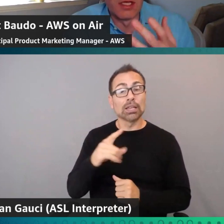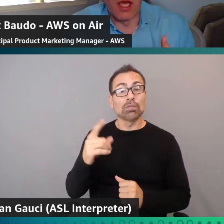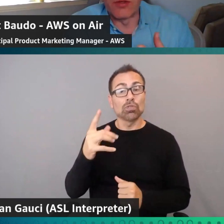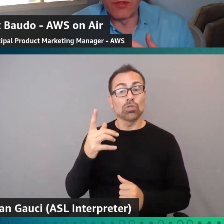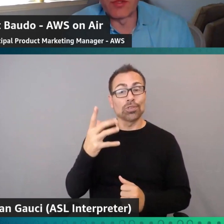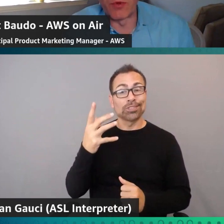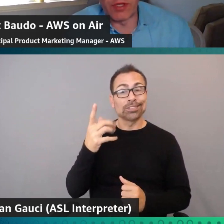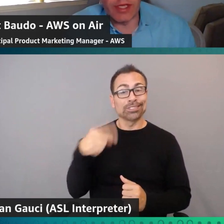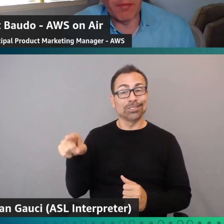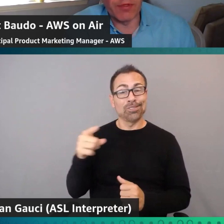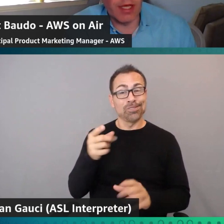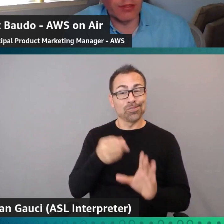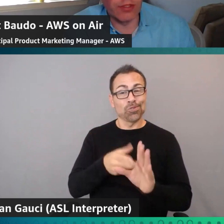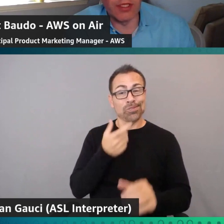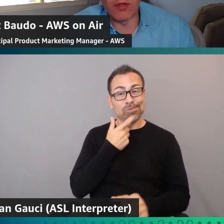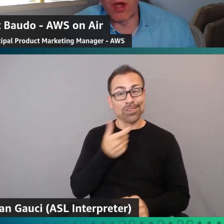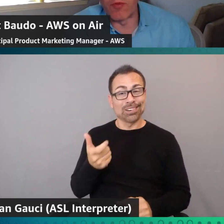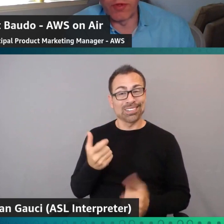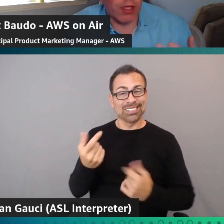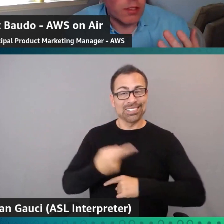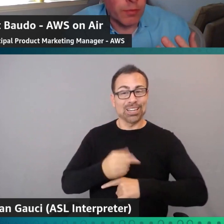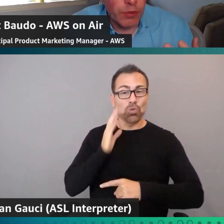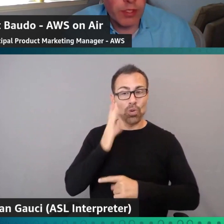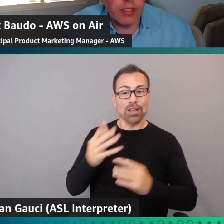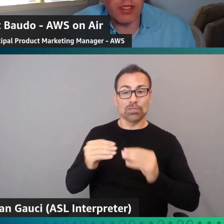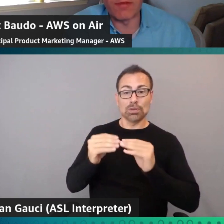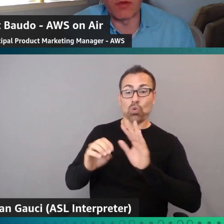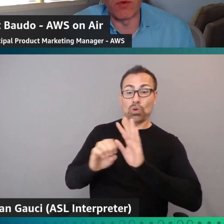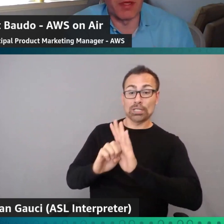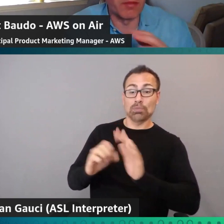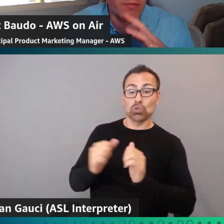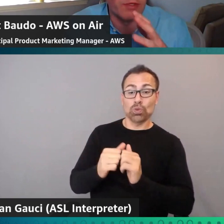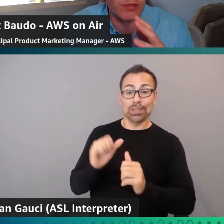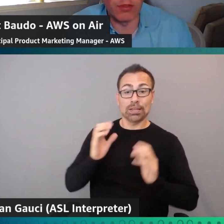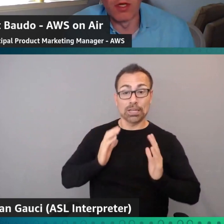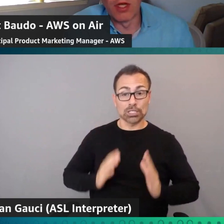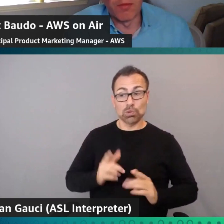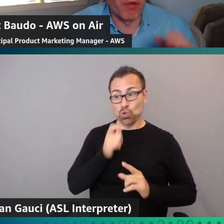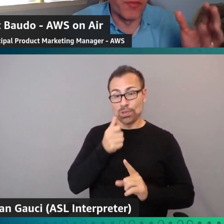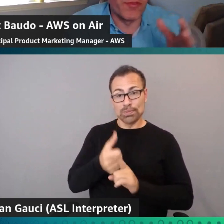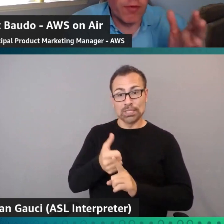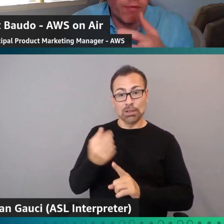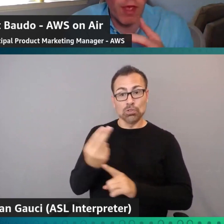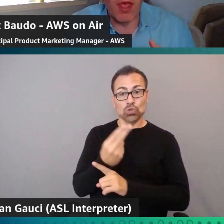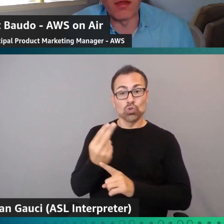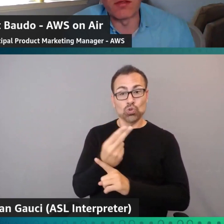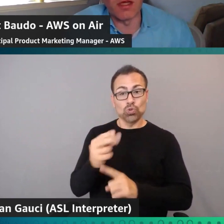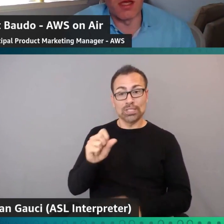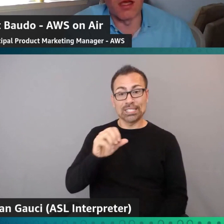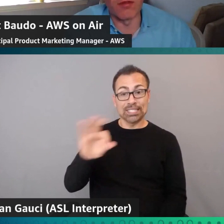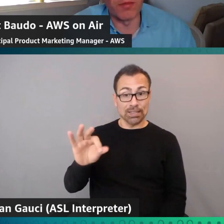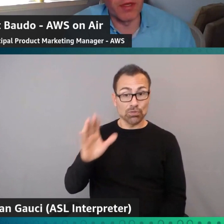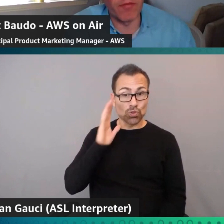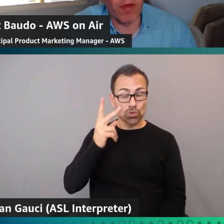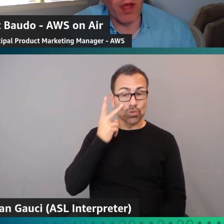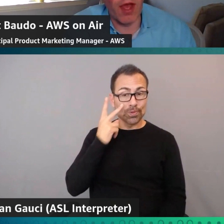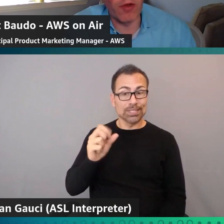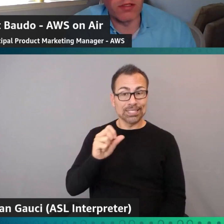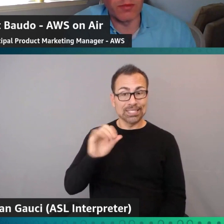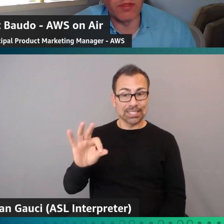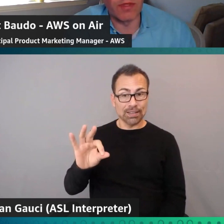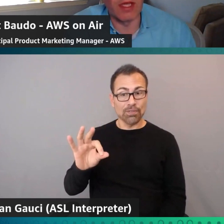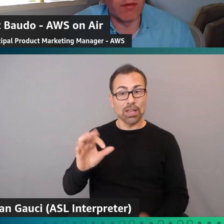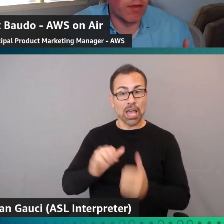going to do some more examples actually with a customer using SIF. So we'll be able to feature both SIF and a little bit of